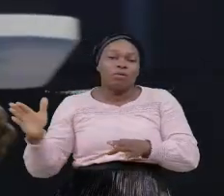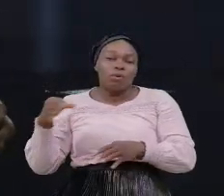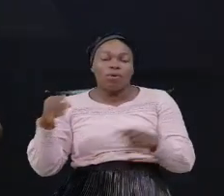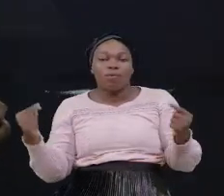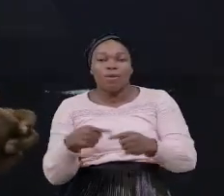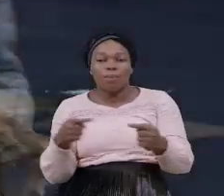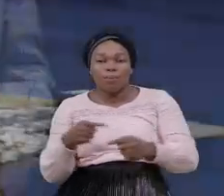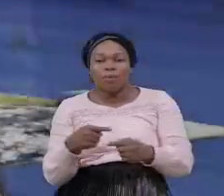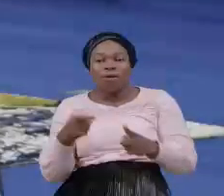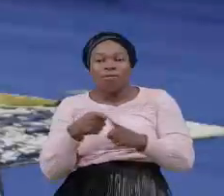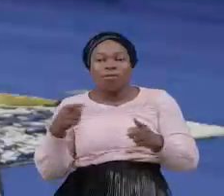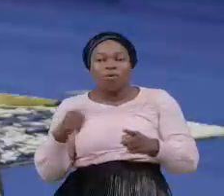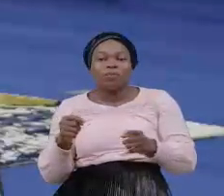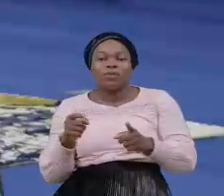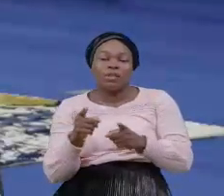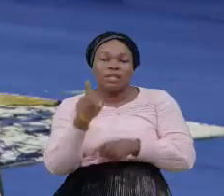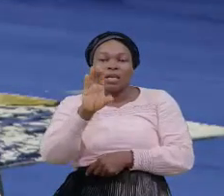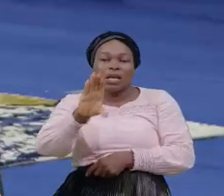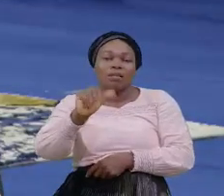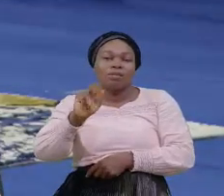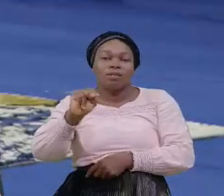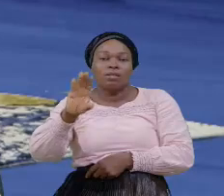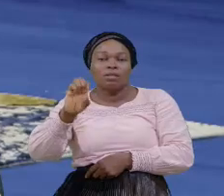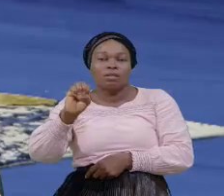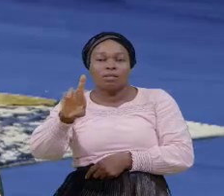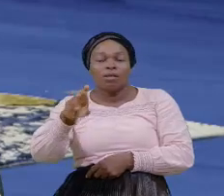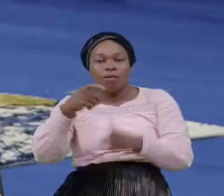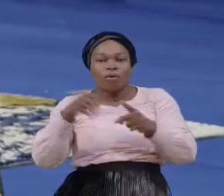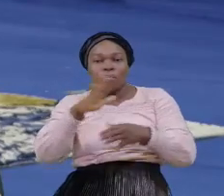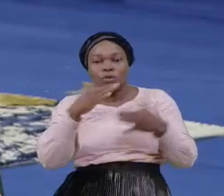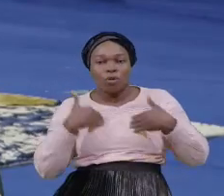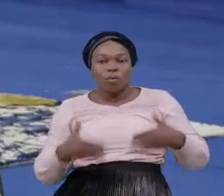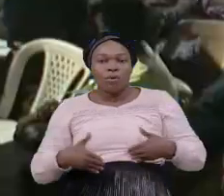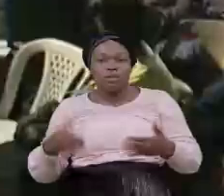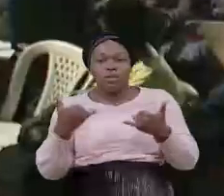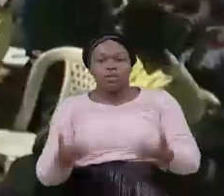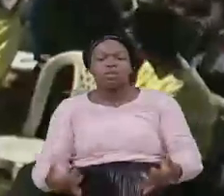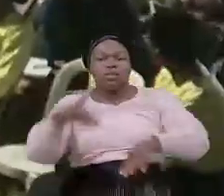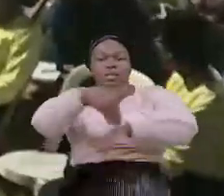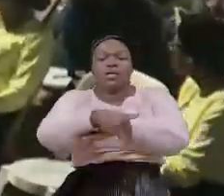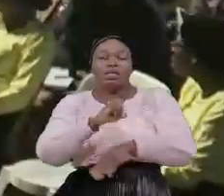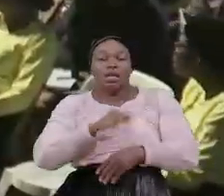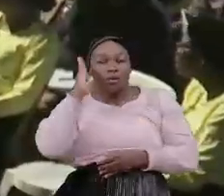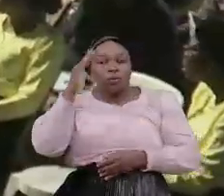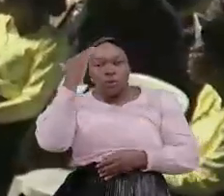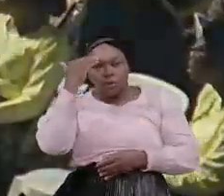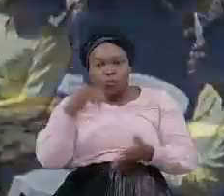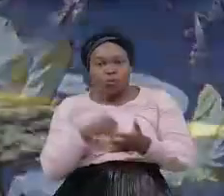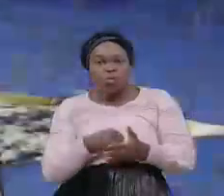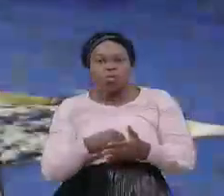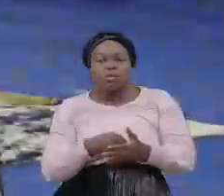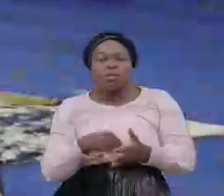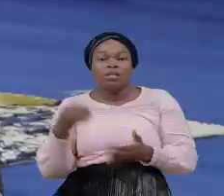cancer from your body. Tonight, I will know it. Tonight, I will know it.